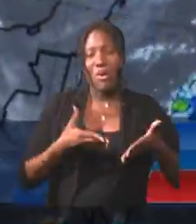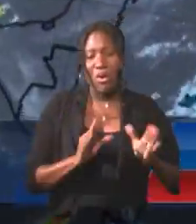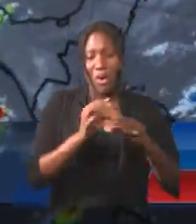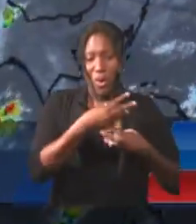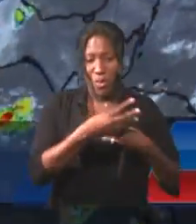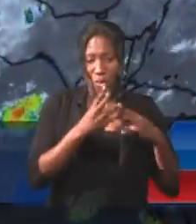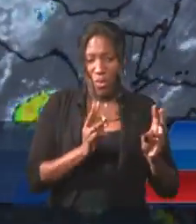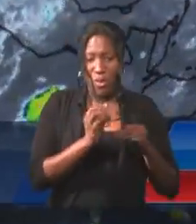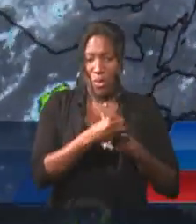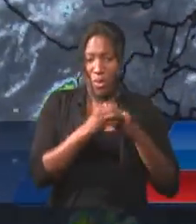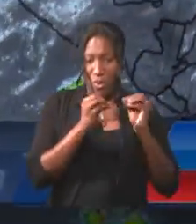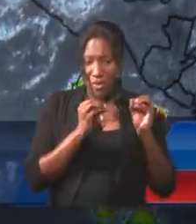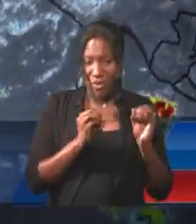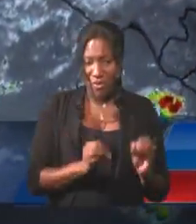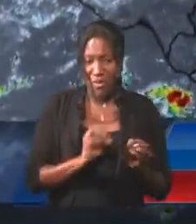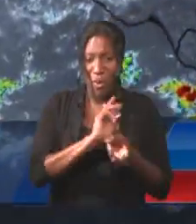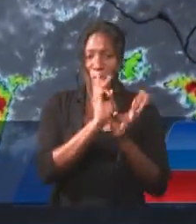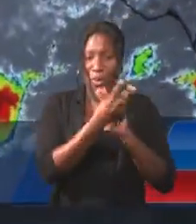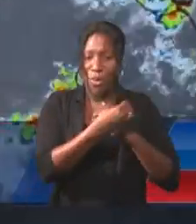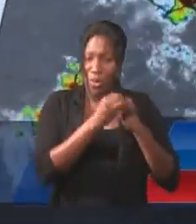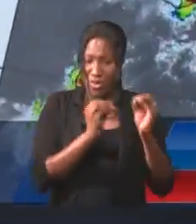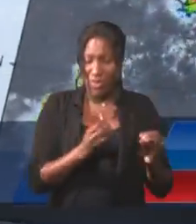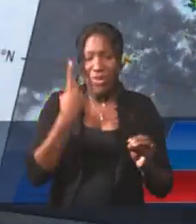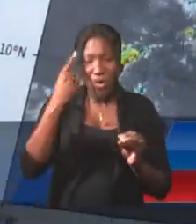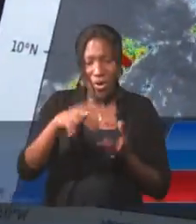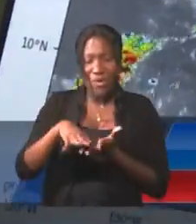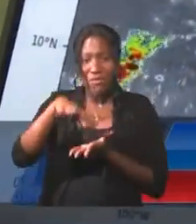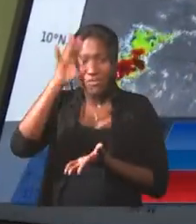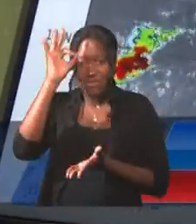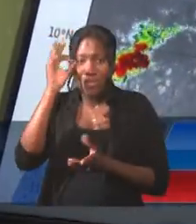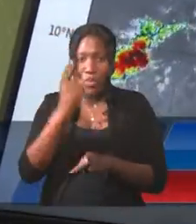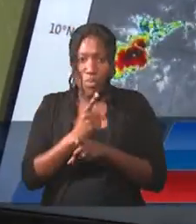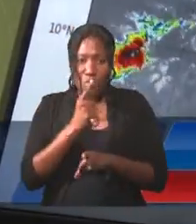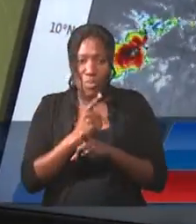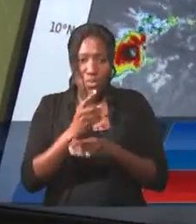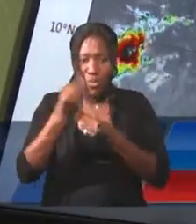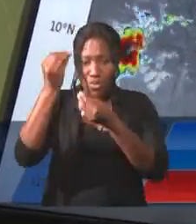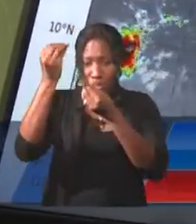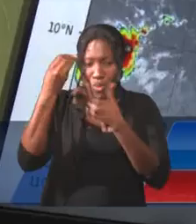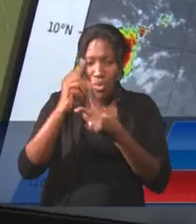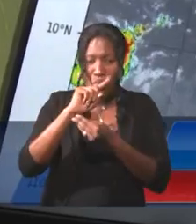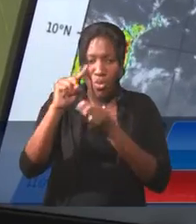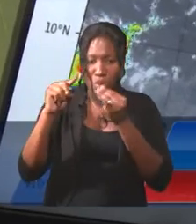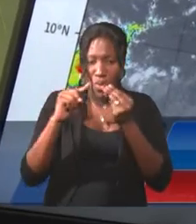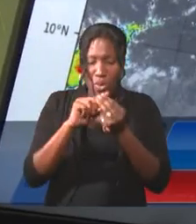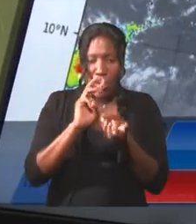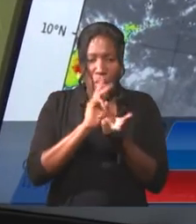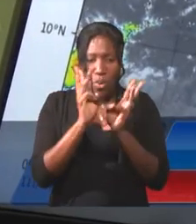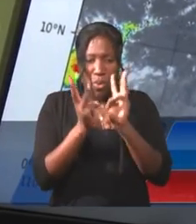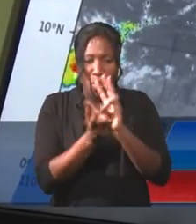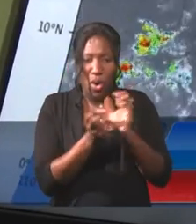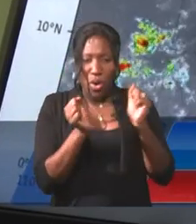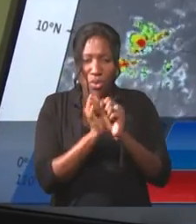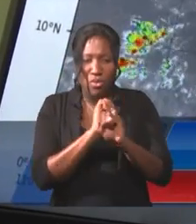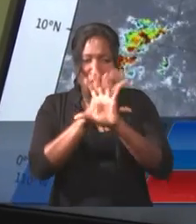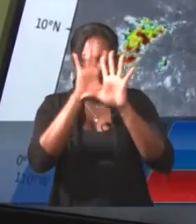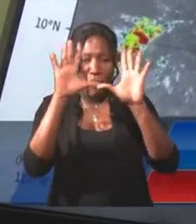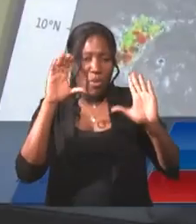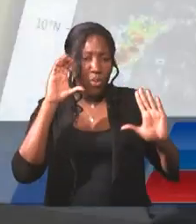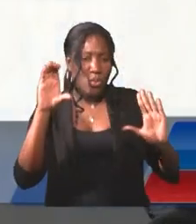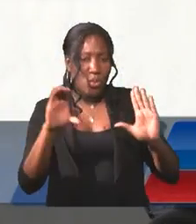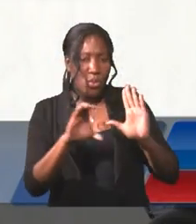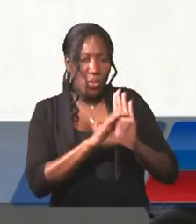receive real-time data directly from it, which is equipped with advanced sensors that provide high-resolution images and real-time